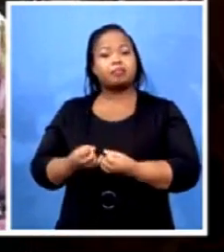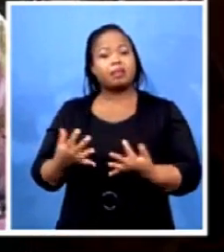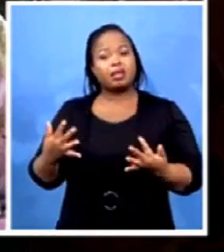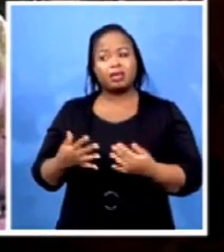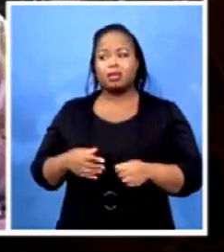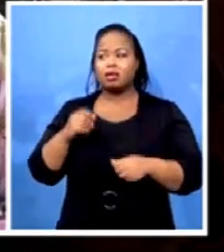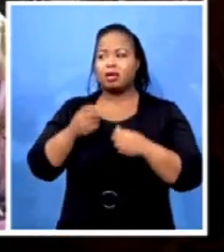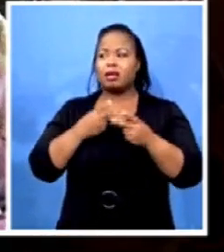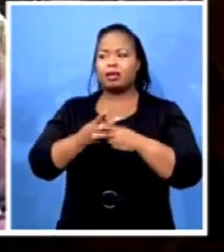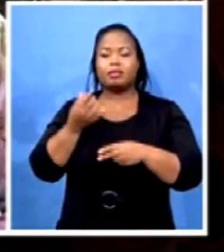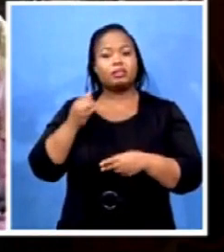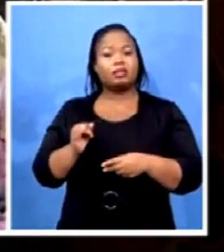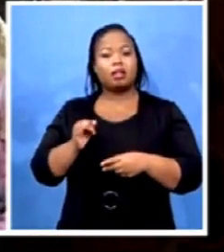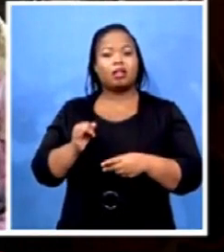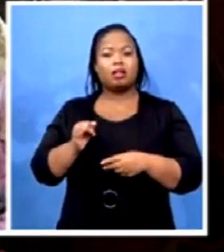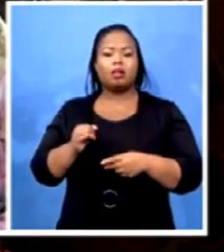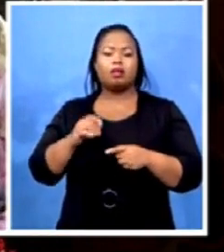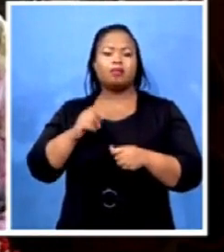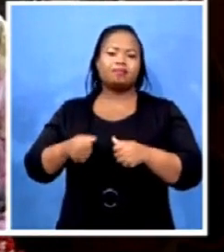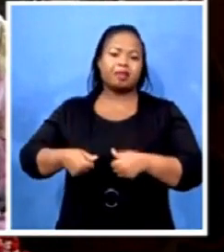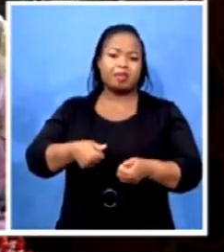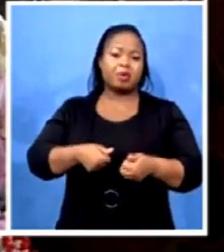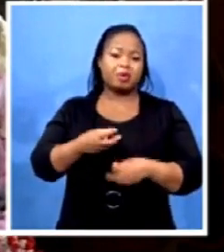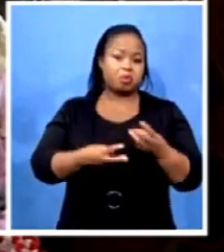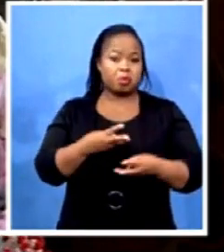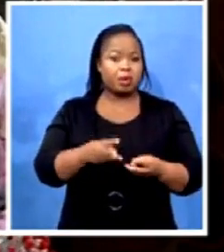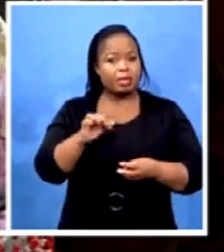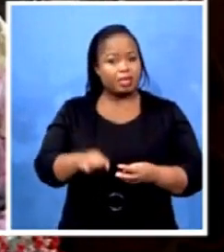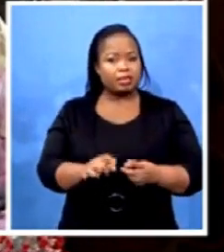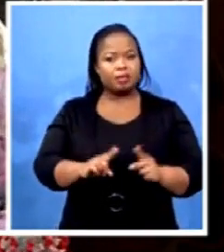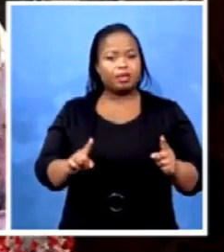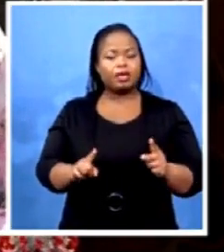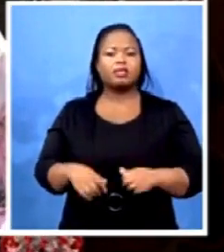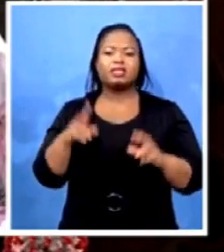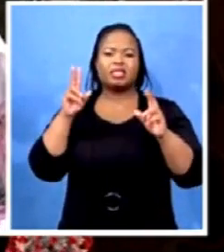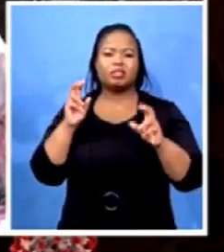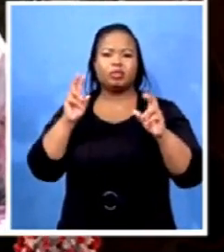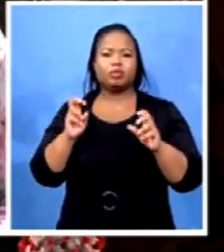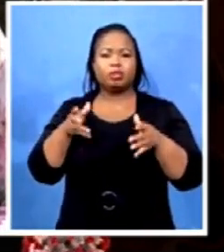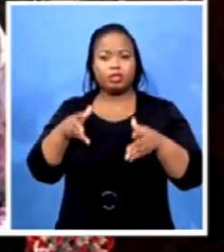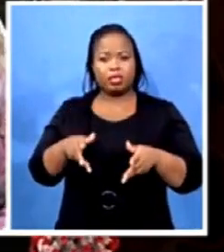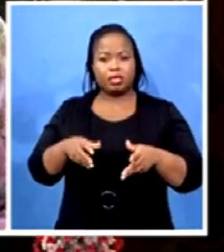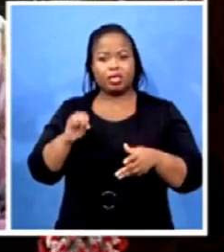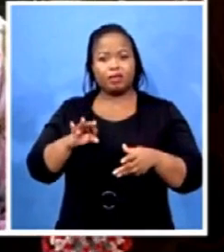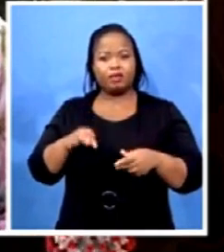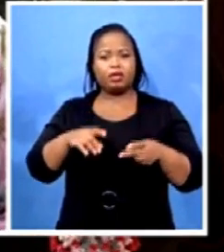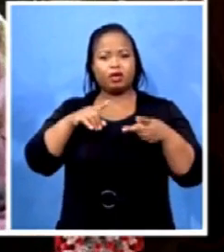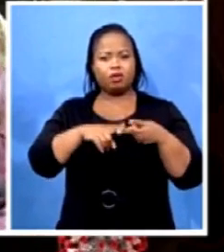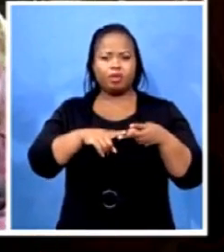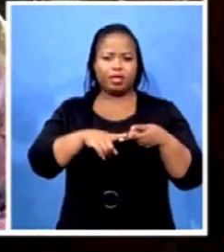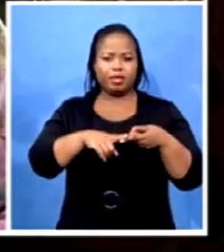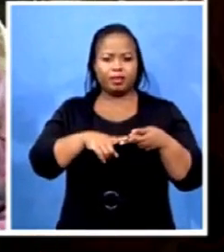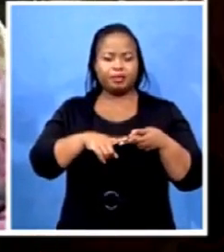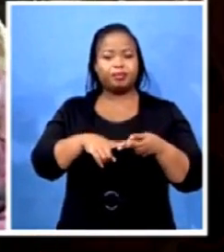work. However, there are containment issues. For example, if you're in Nairobi, you cannot move to central Kenya or to the coast of Kenya,